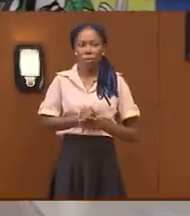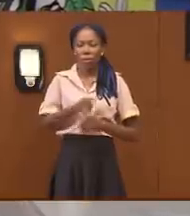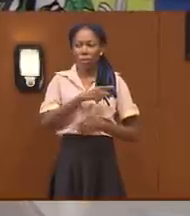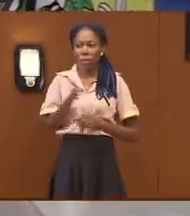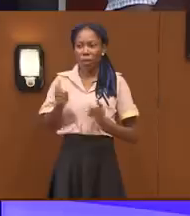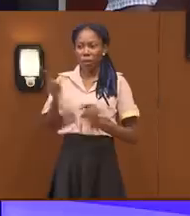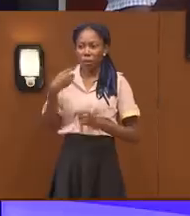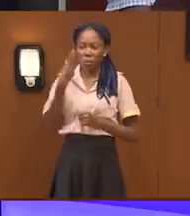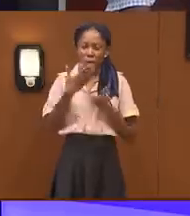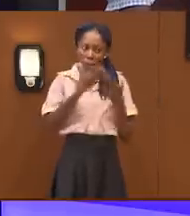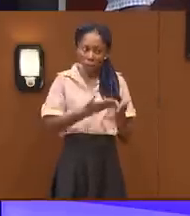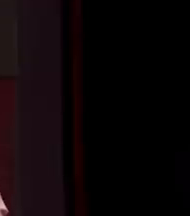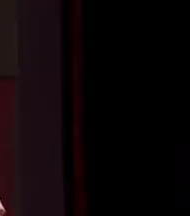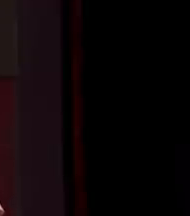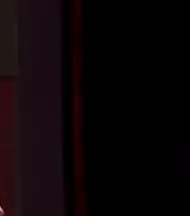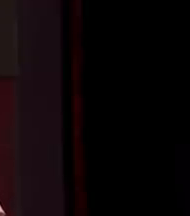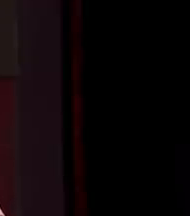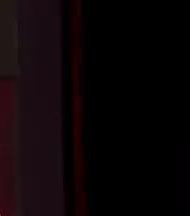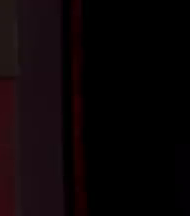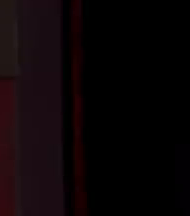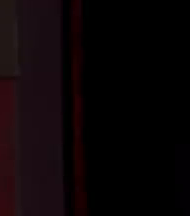you. Thank you, ma.